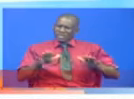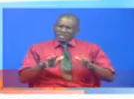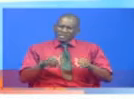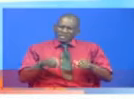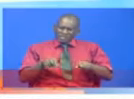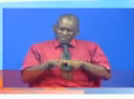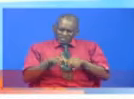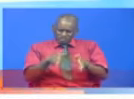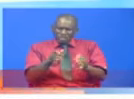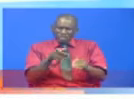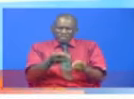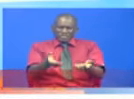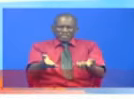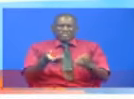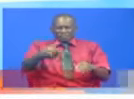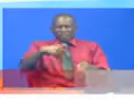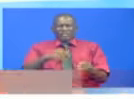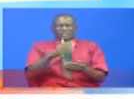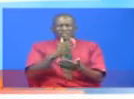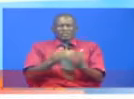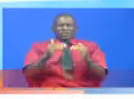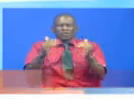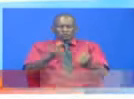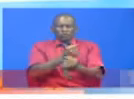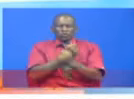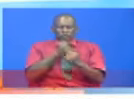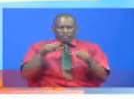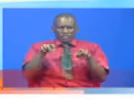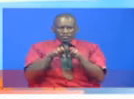level of confidence too, that